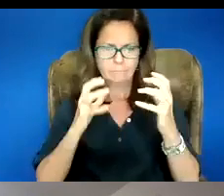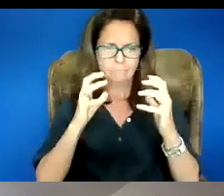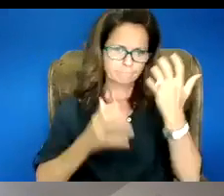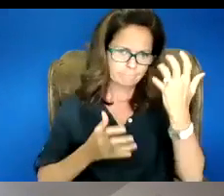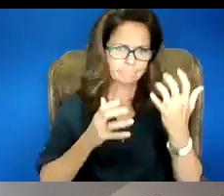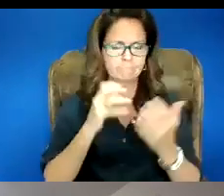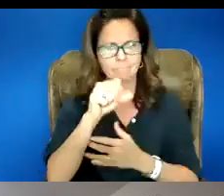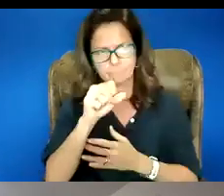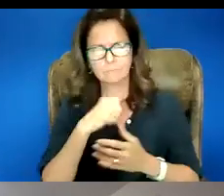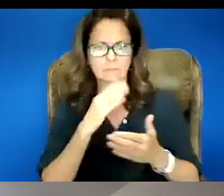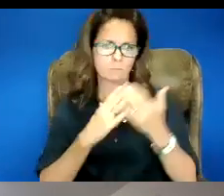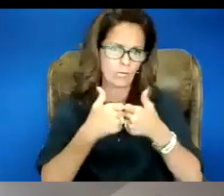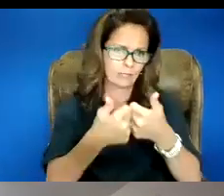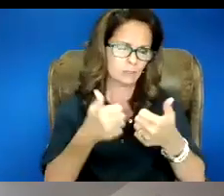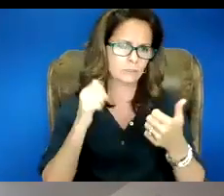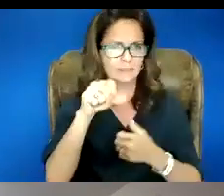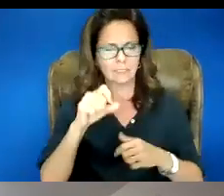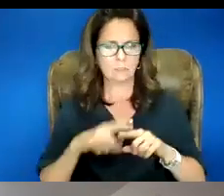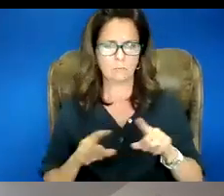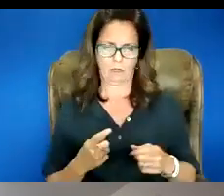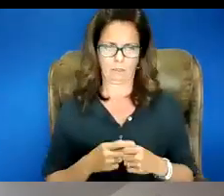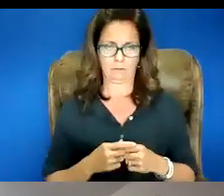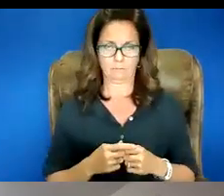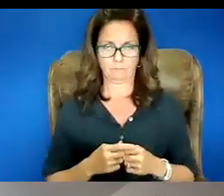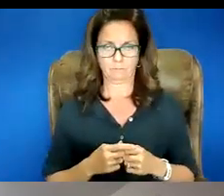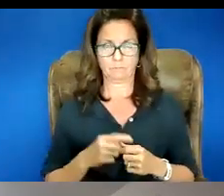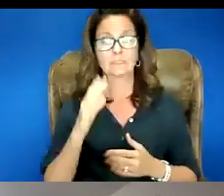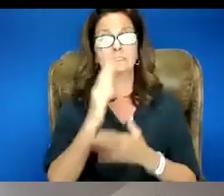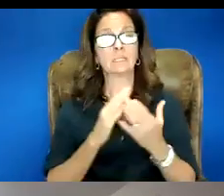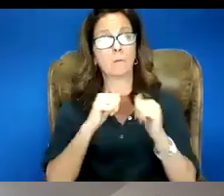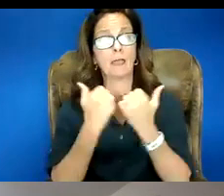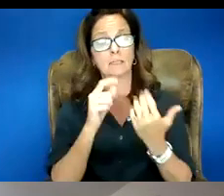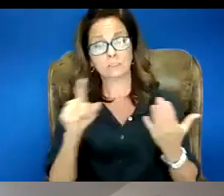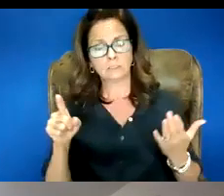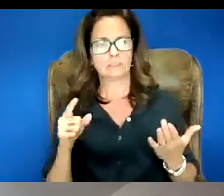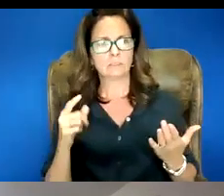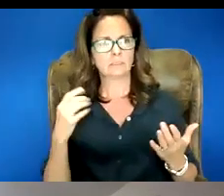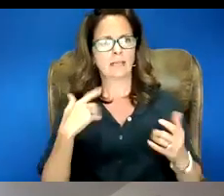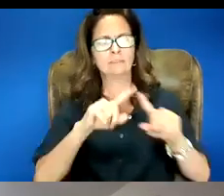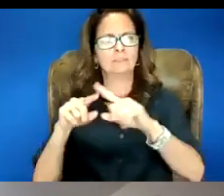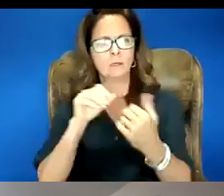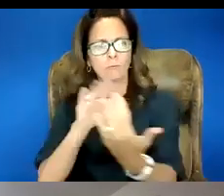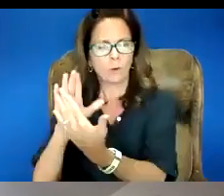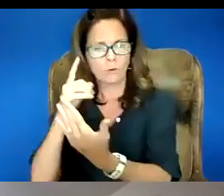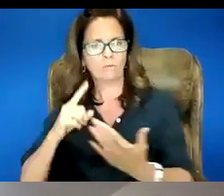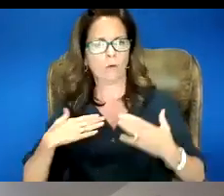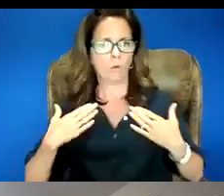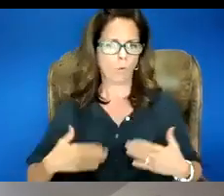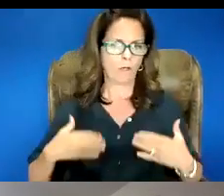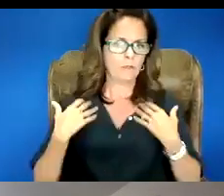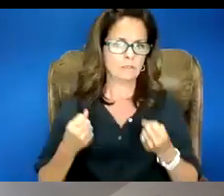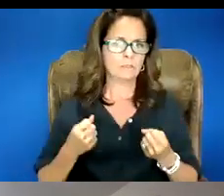You know, some of our agencies do a lot of different things for wellness and for employee health